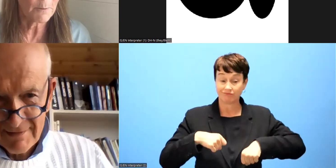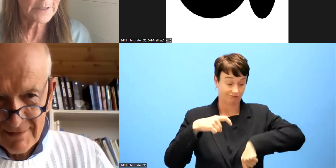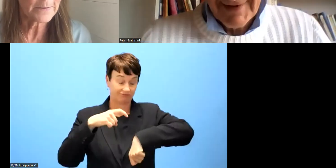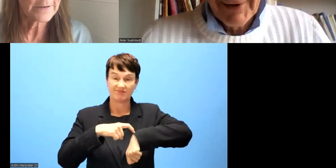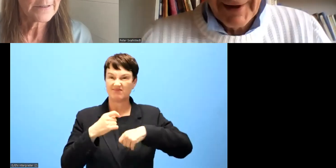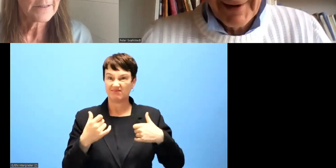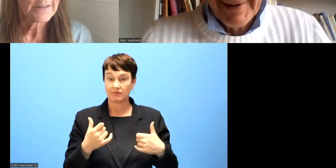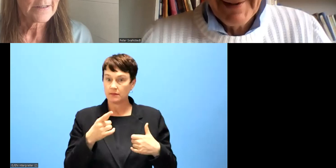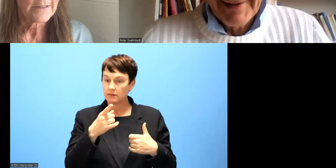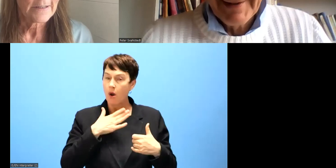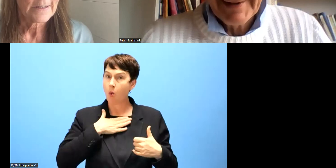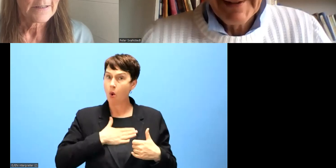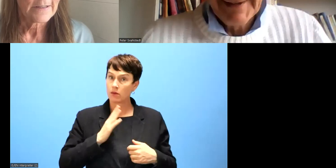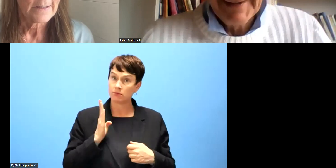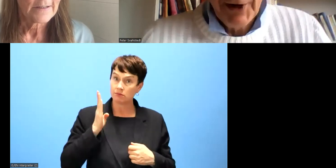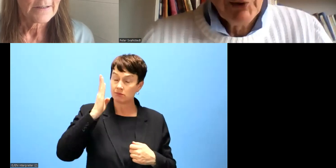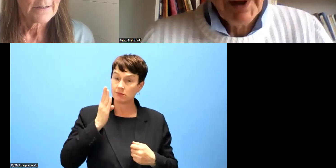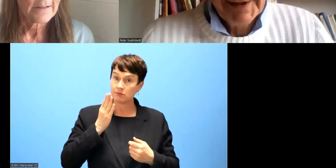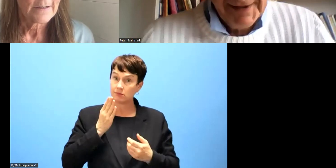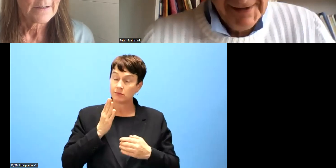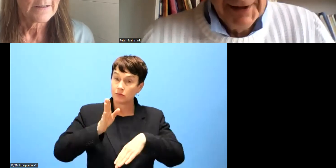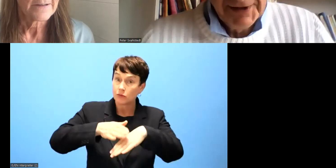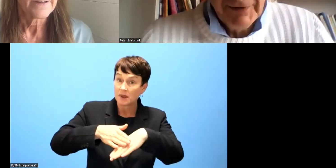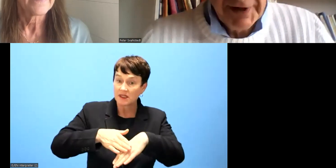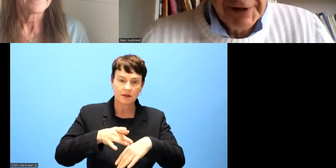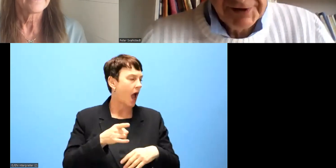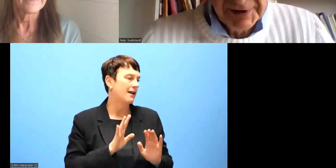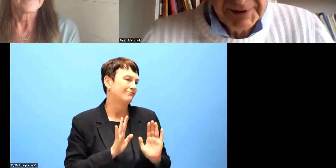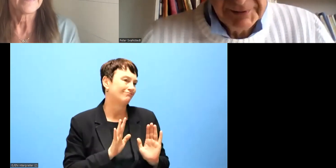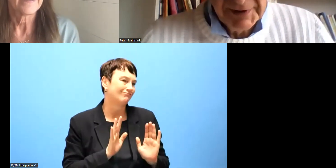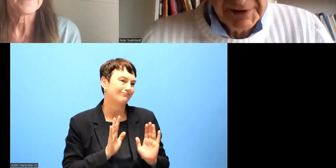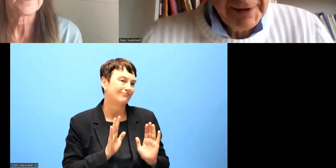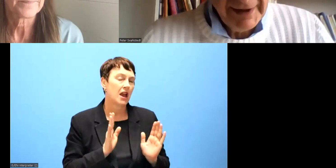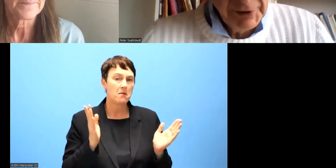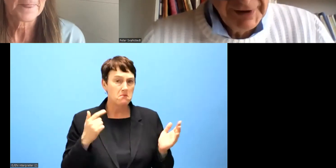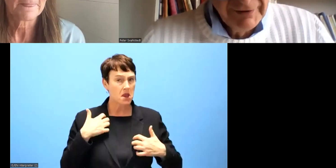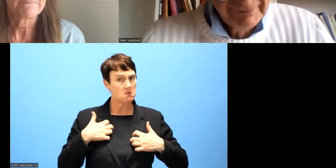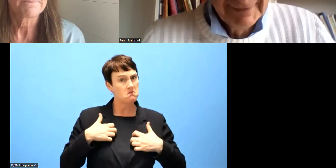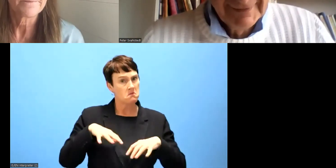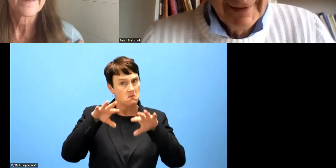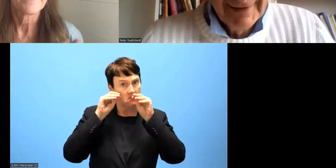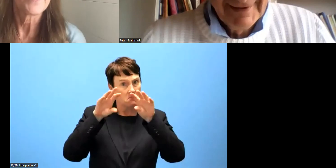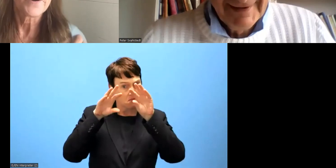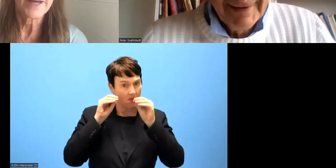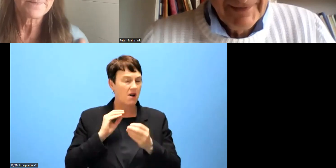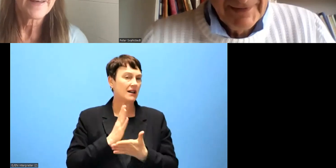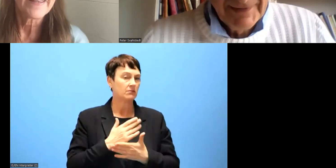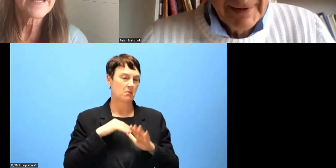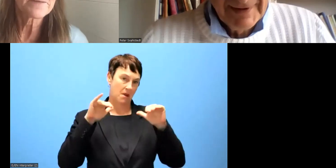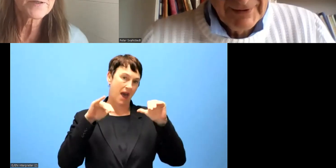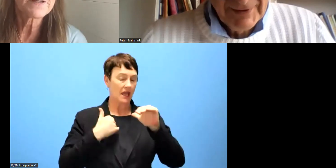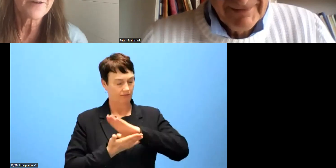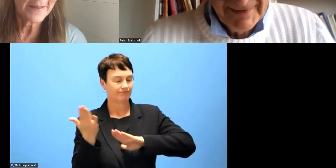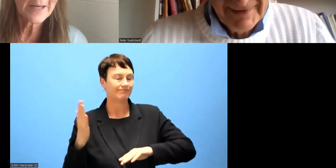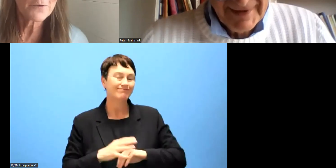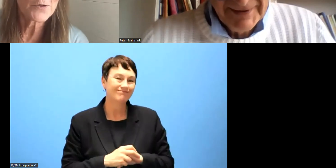final comment, or? Okay. No, thanks. It's very interesting, but I have to leave. Okay, that